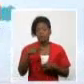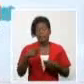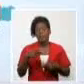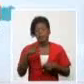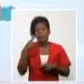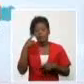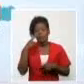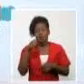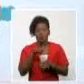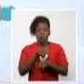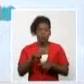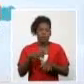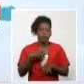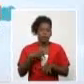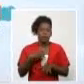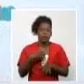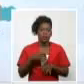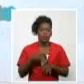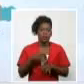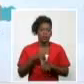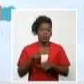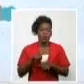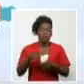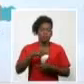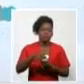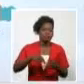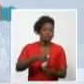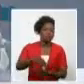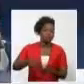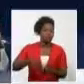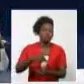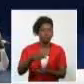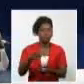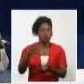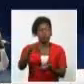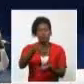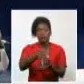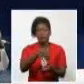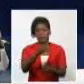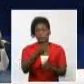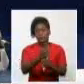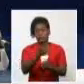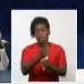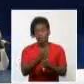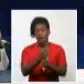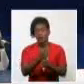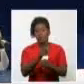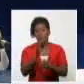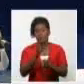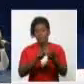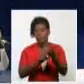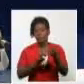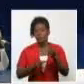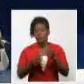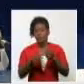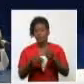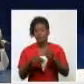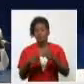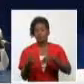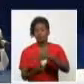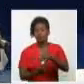1,729 patients diagnosed with the disease in our country, 615 have a stable clinical evolution.